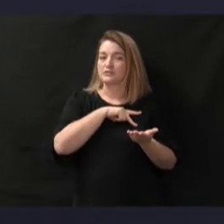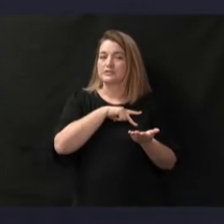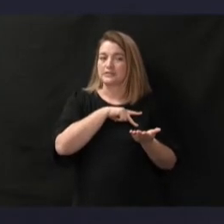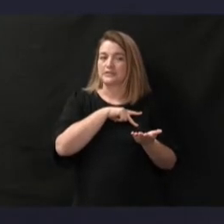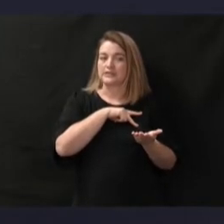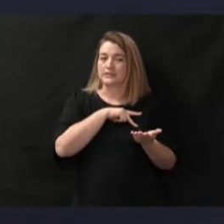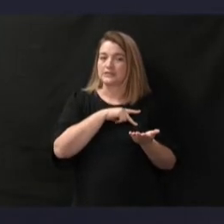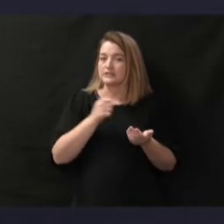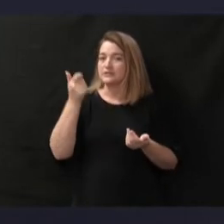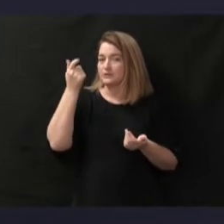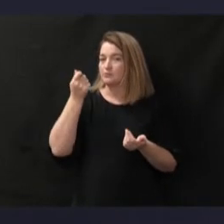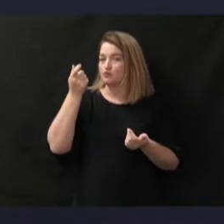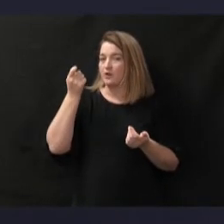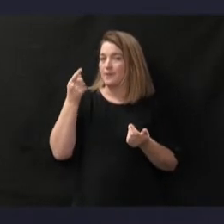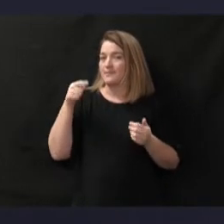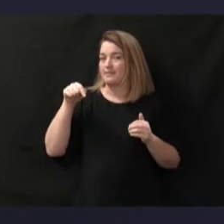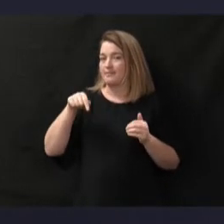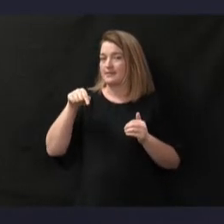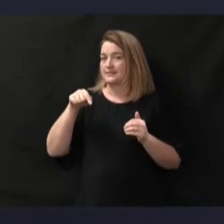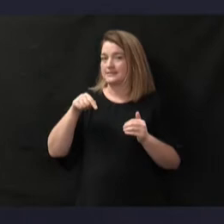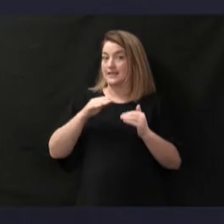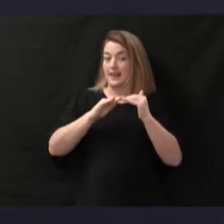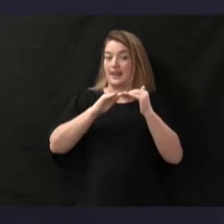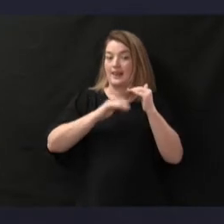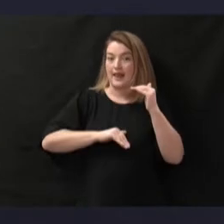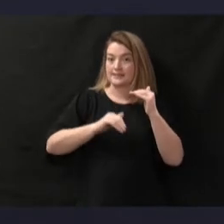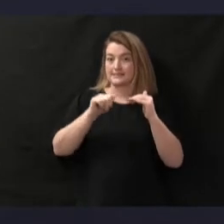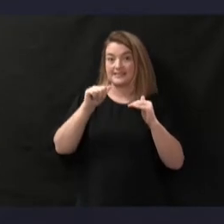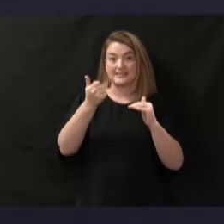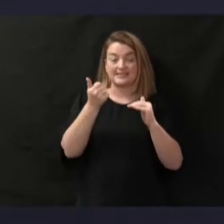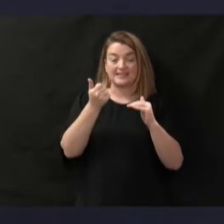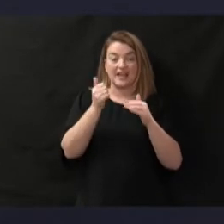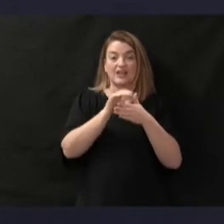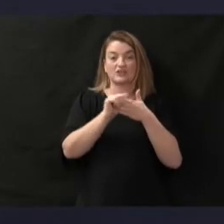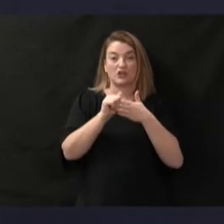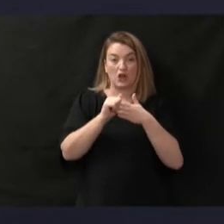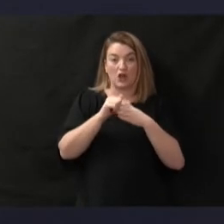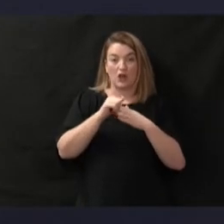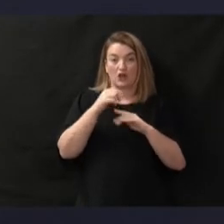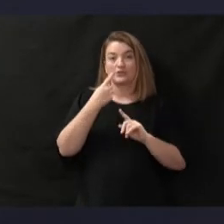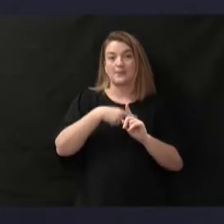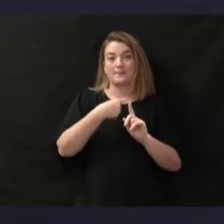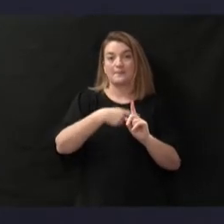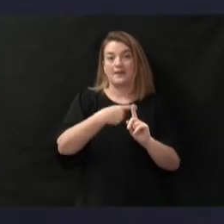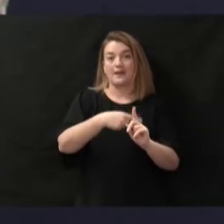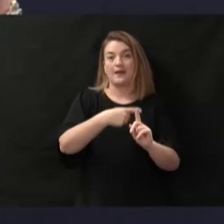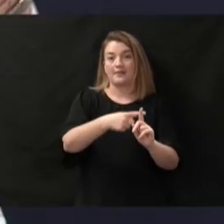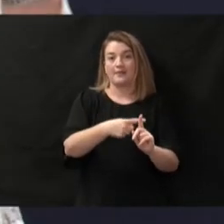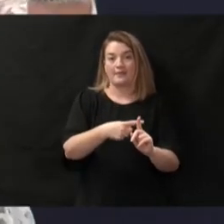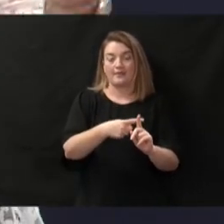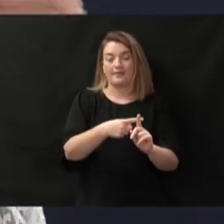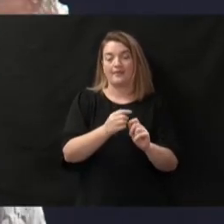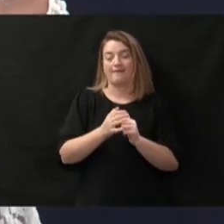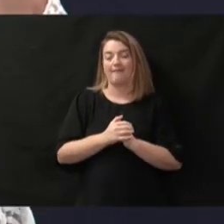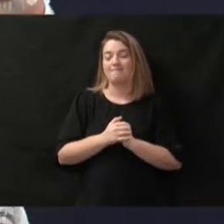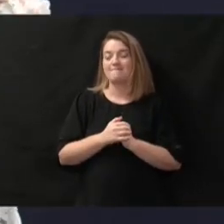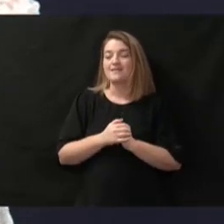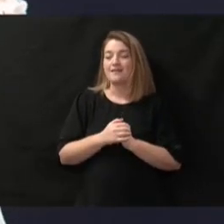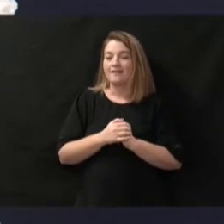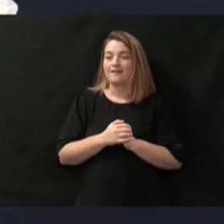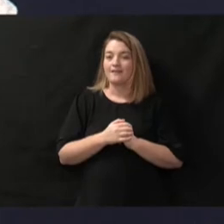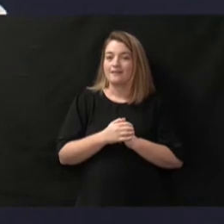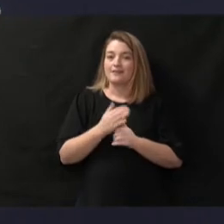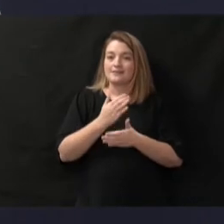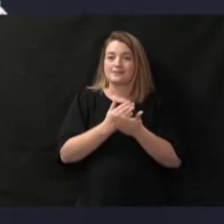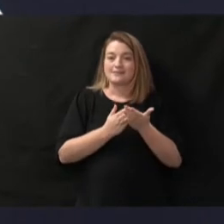month, but there might be more that you could, like some of these have, if several